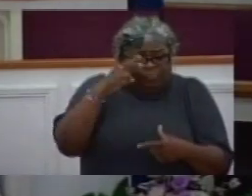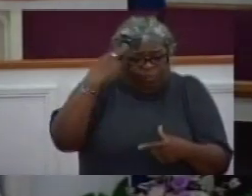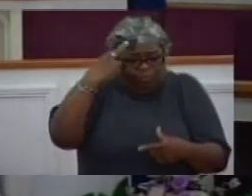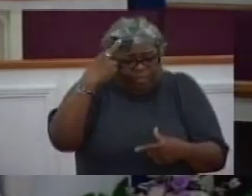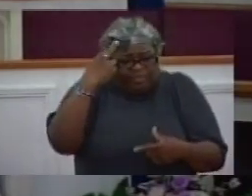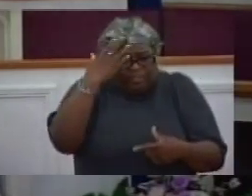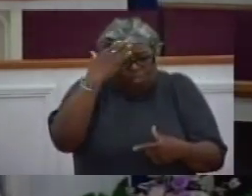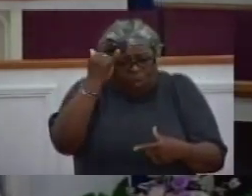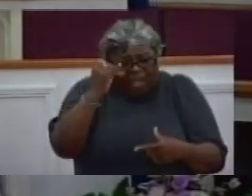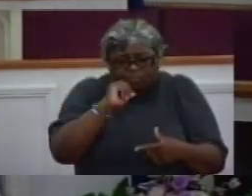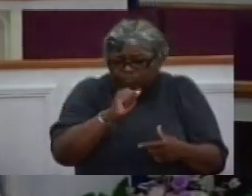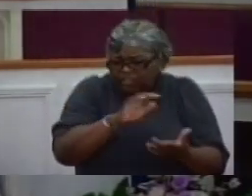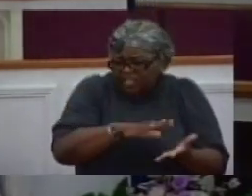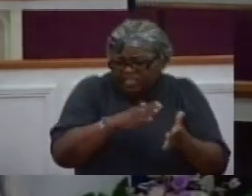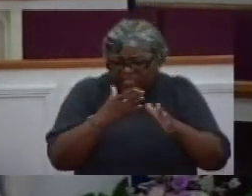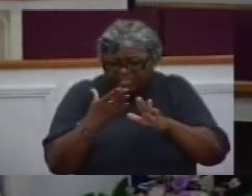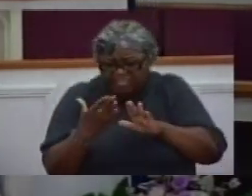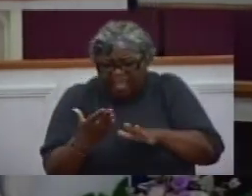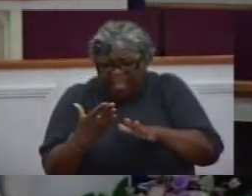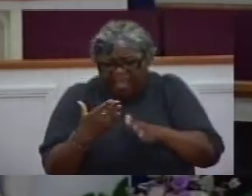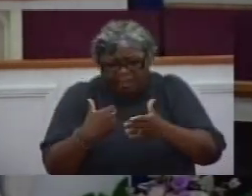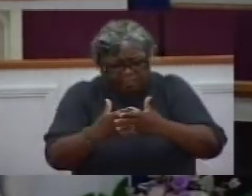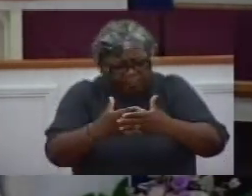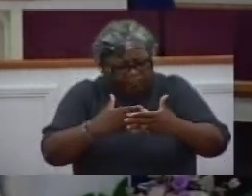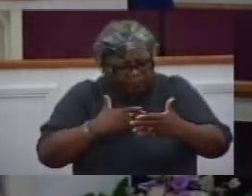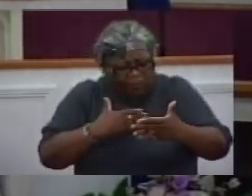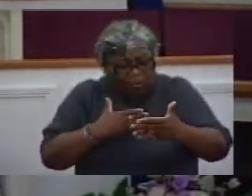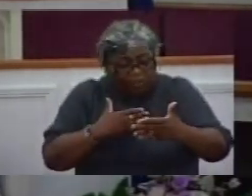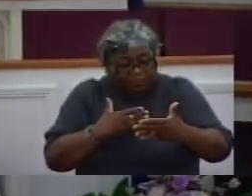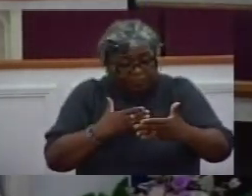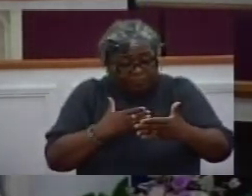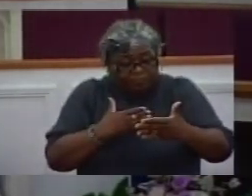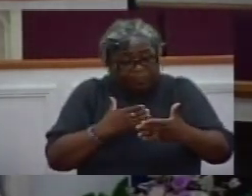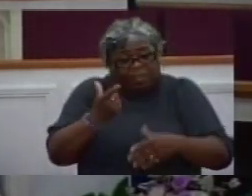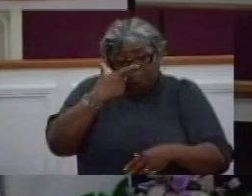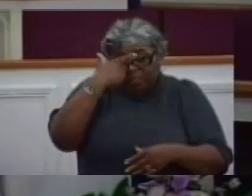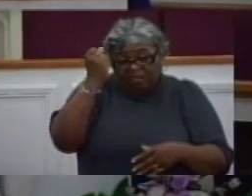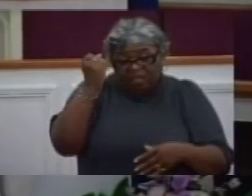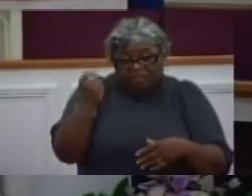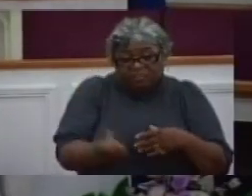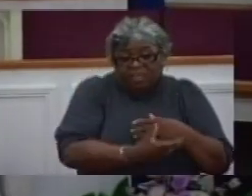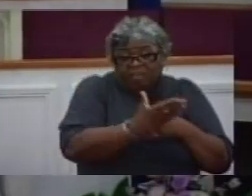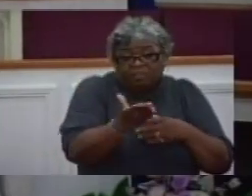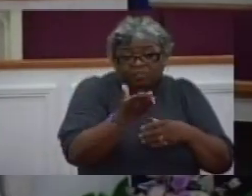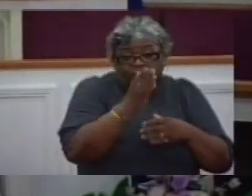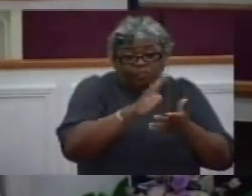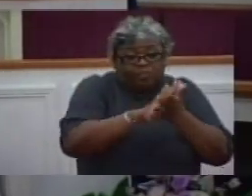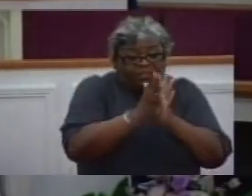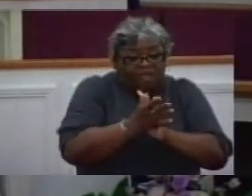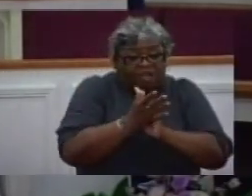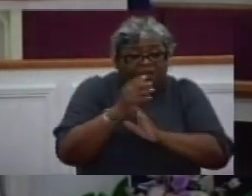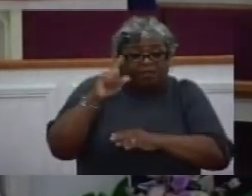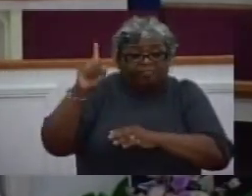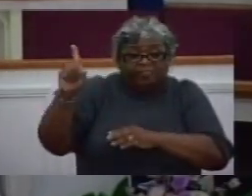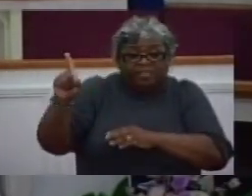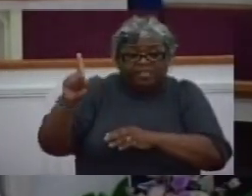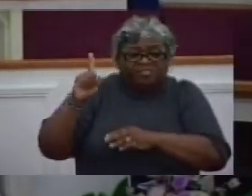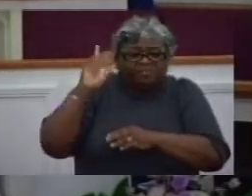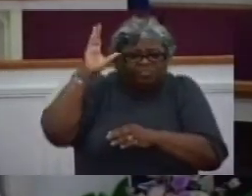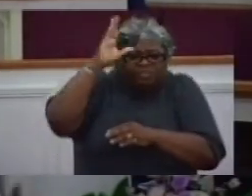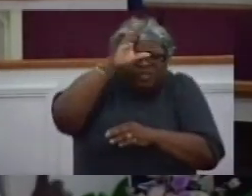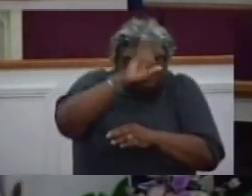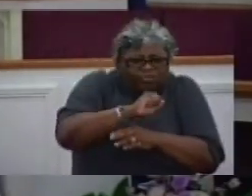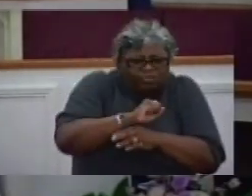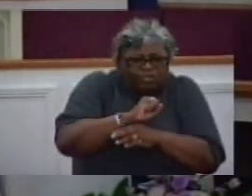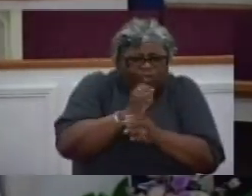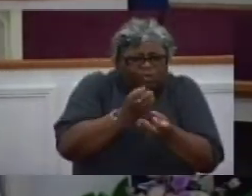reason that you didn't die prematurely is because you have become his peculiar